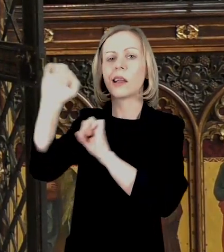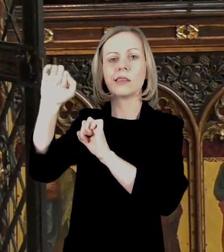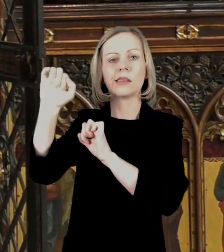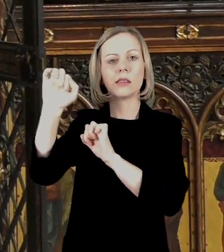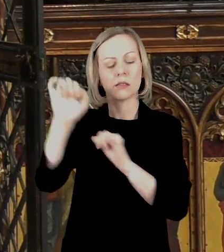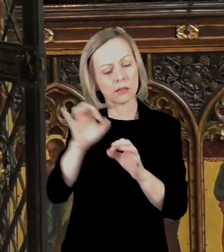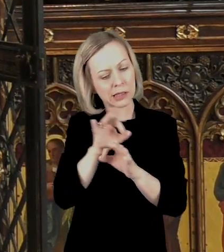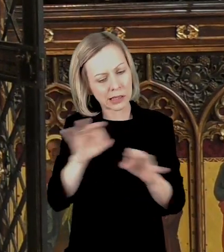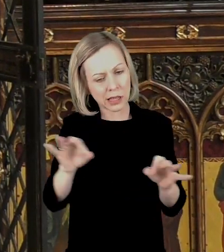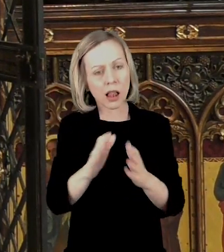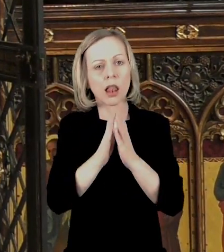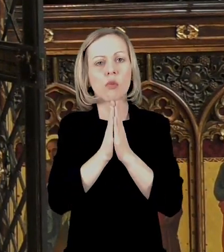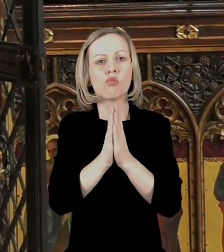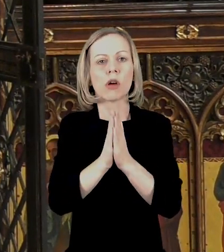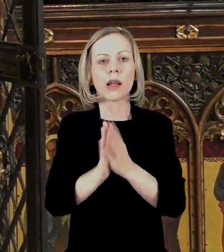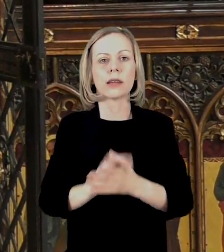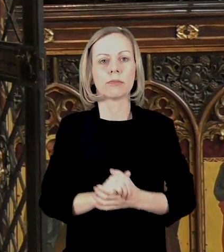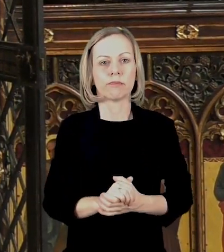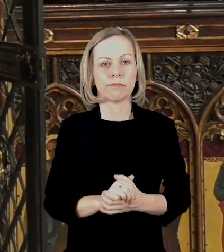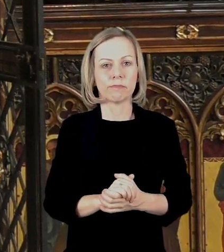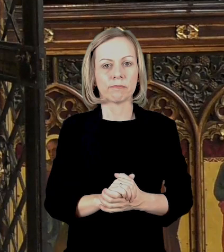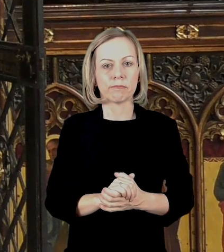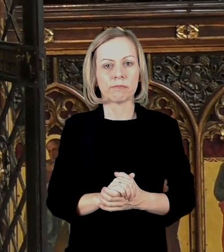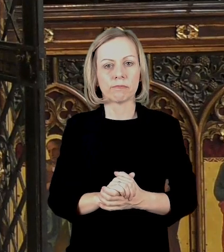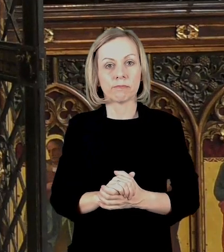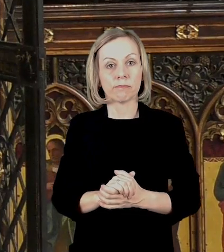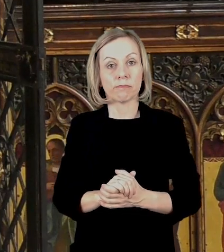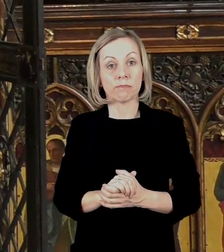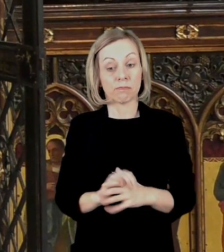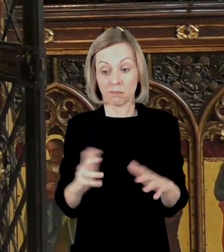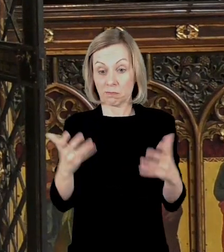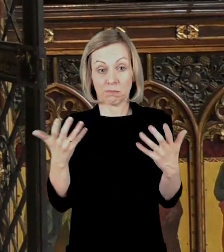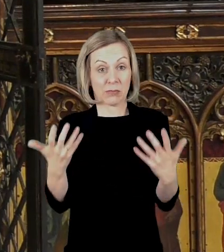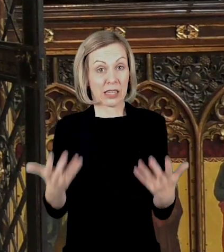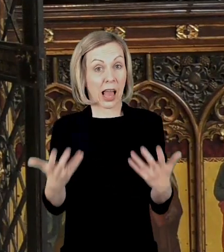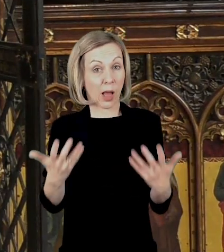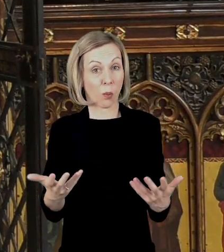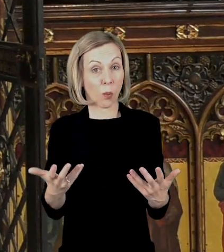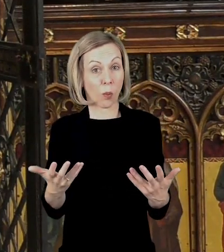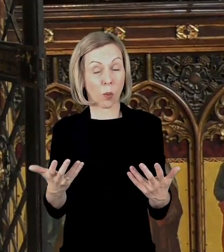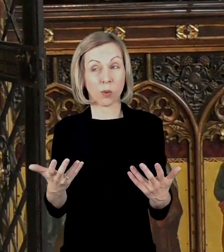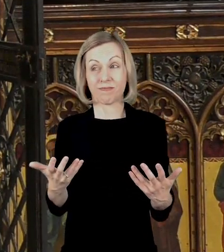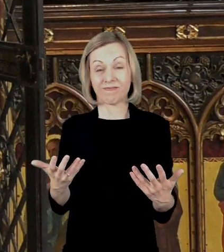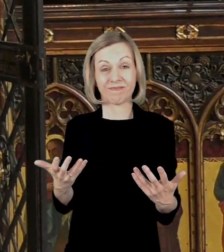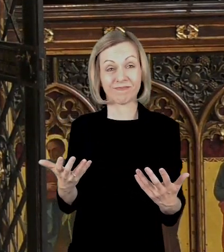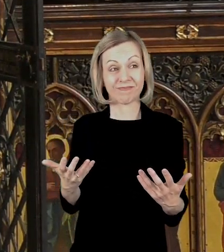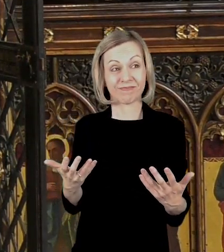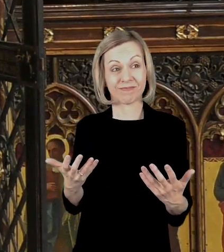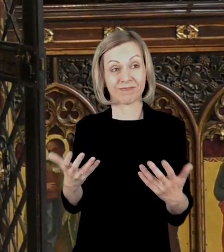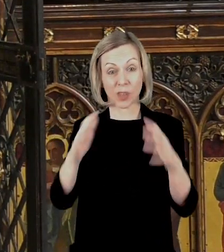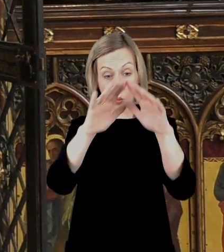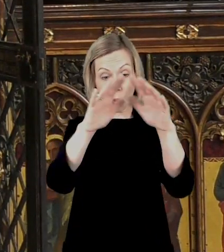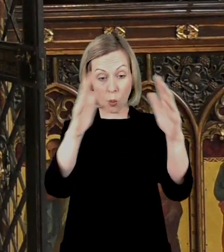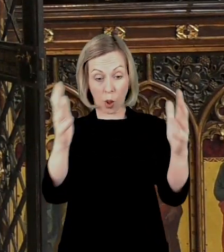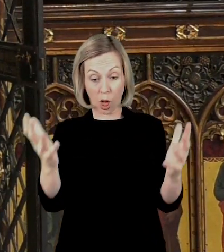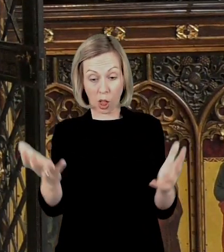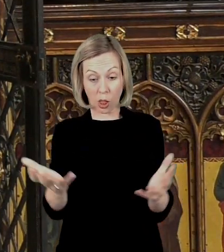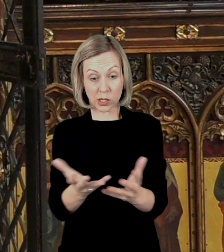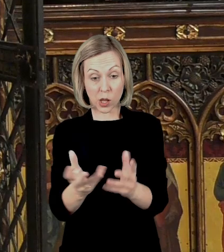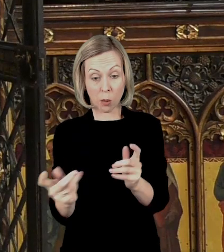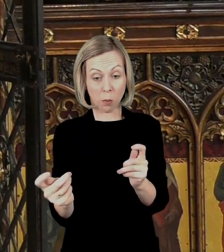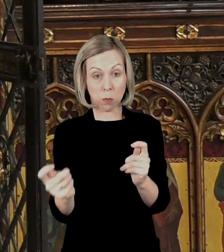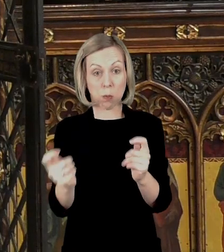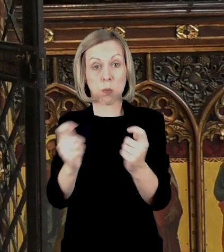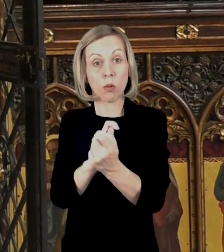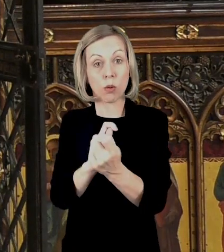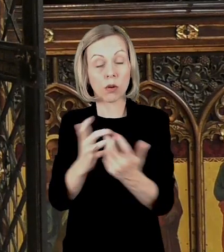still and to pray. At such a time as this, when our world shifts, when